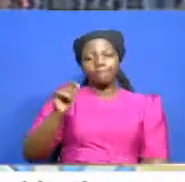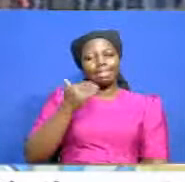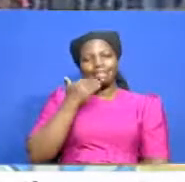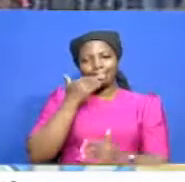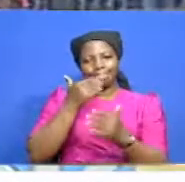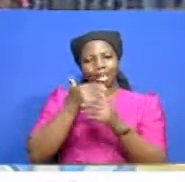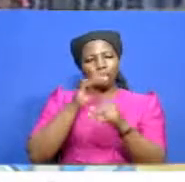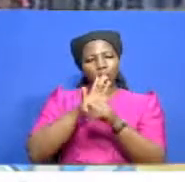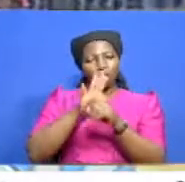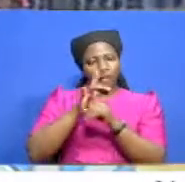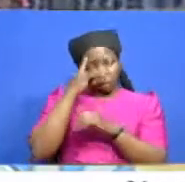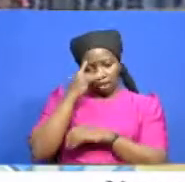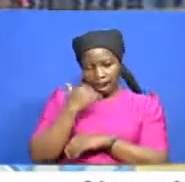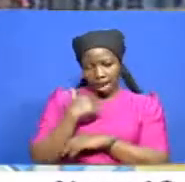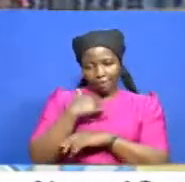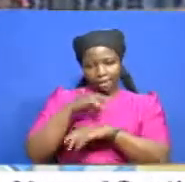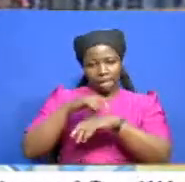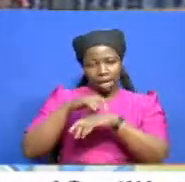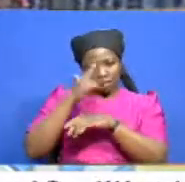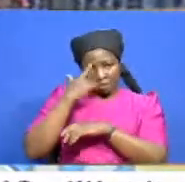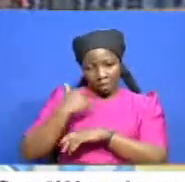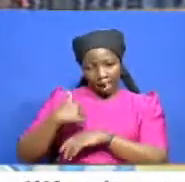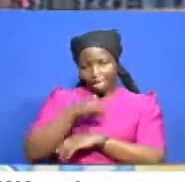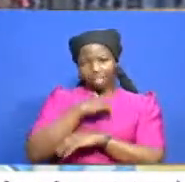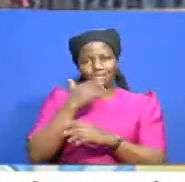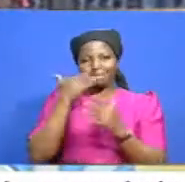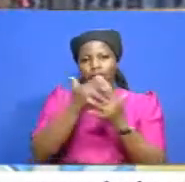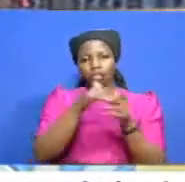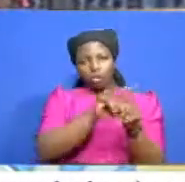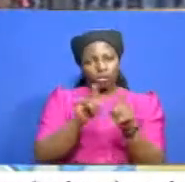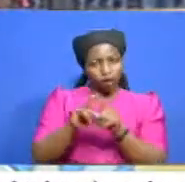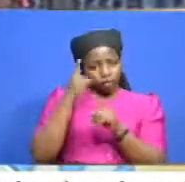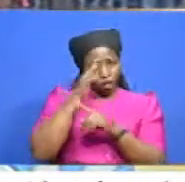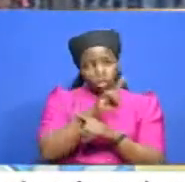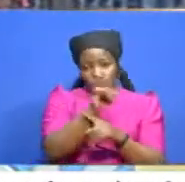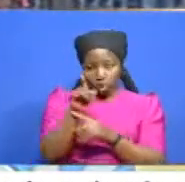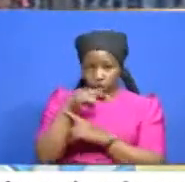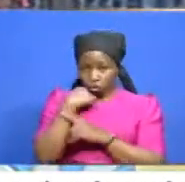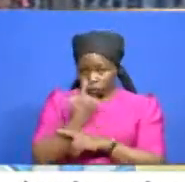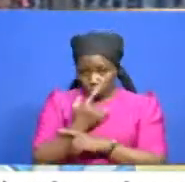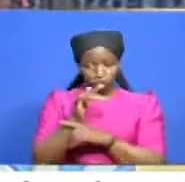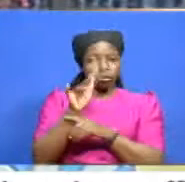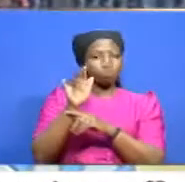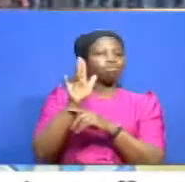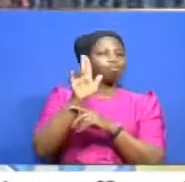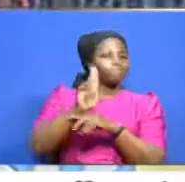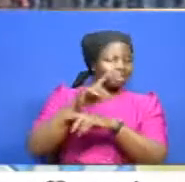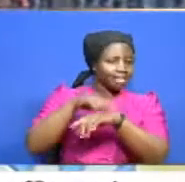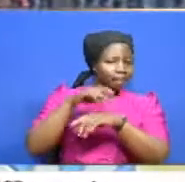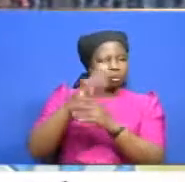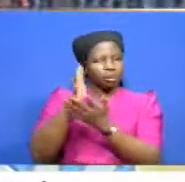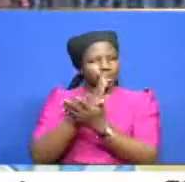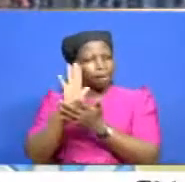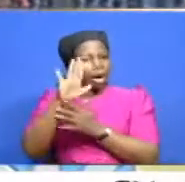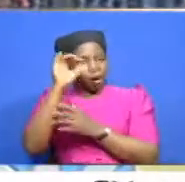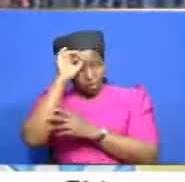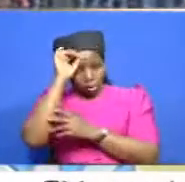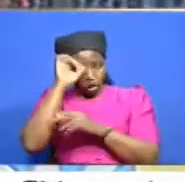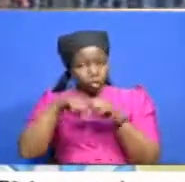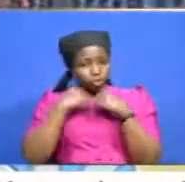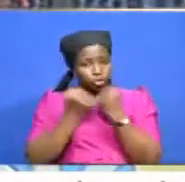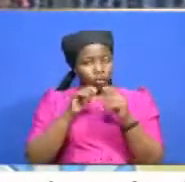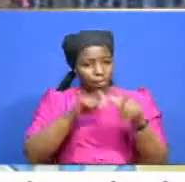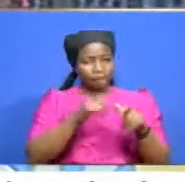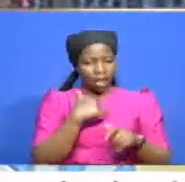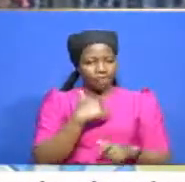much for creating time for us. And thank you also for those who took time to share their thoughts on social media. We are having